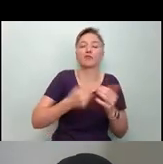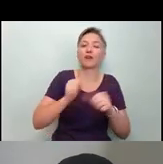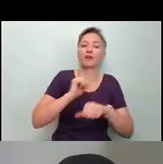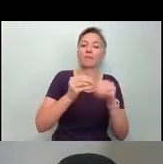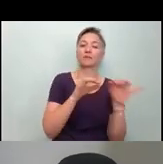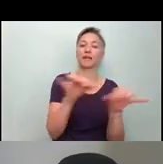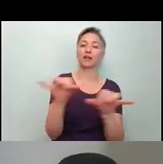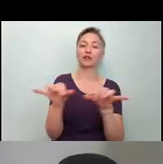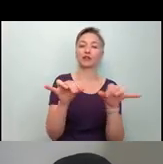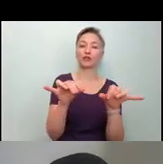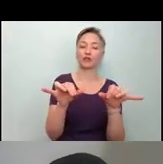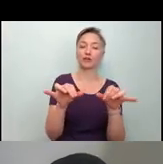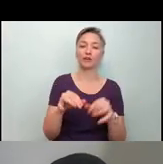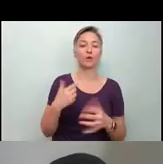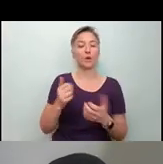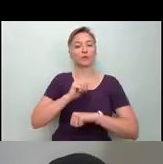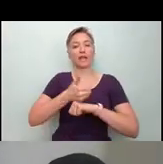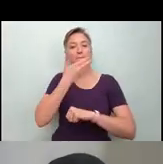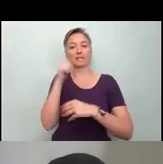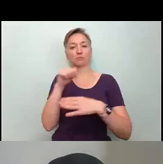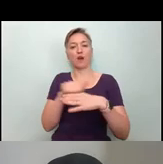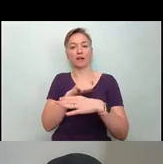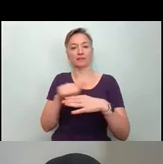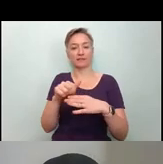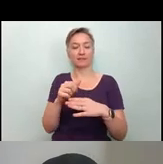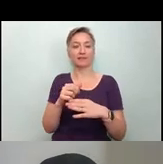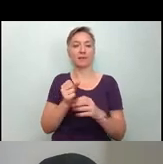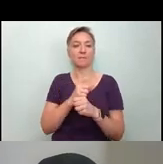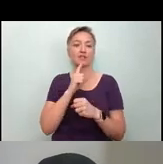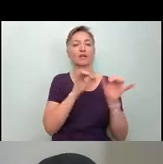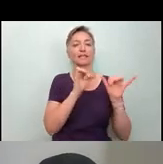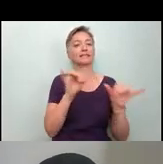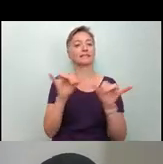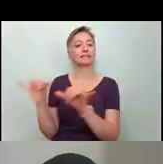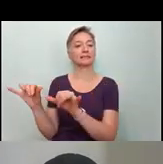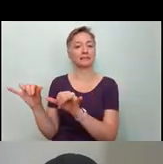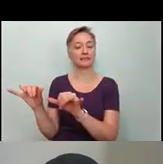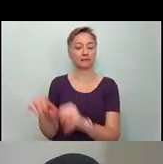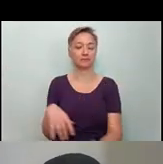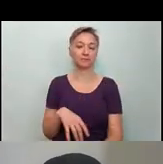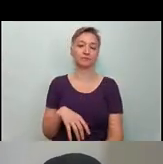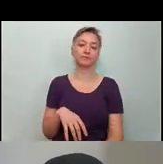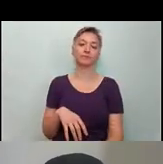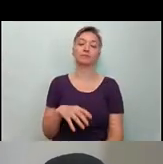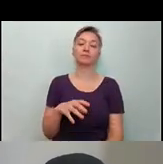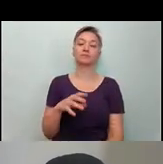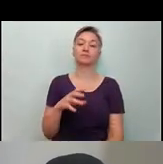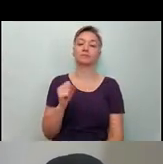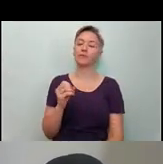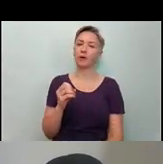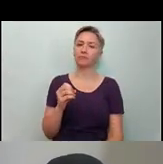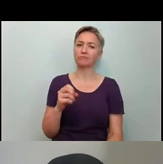principles and best practices to make sure those types of things are consistent across the institution. And so both elements are